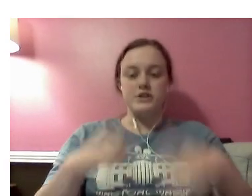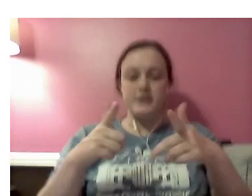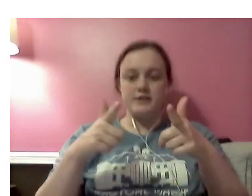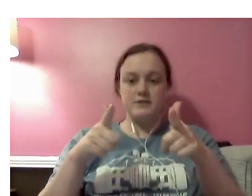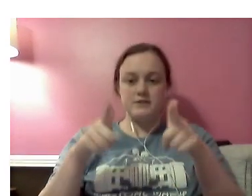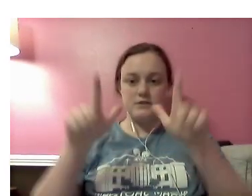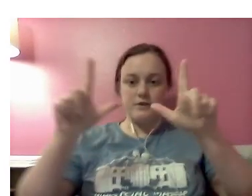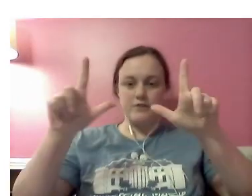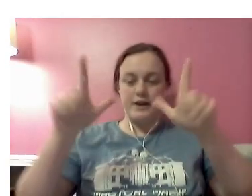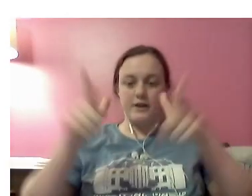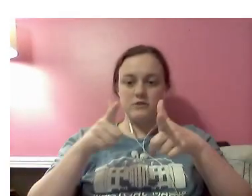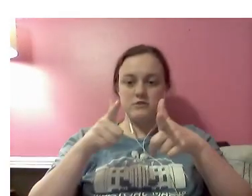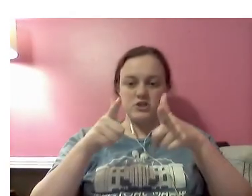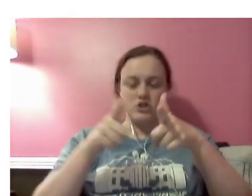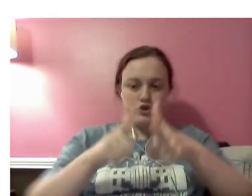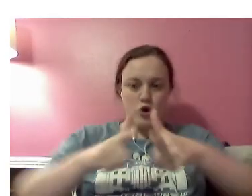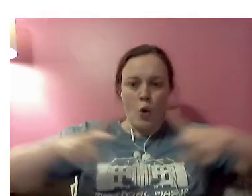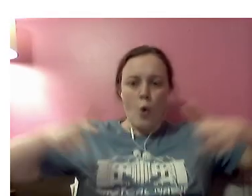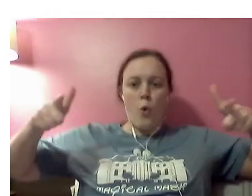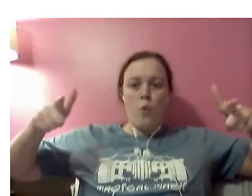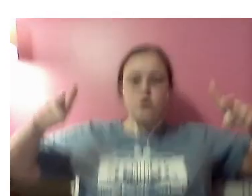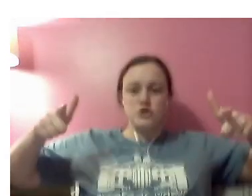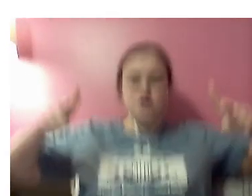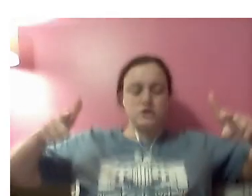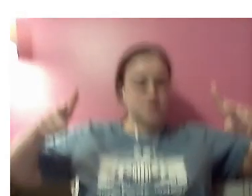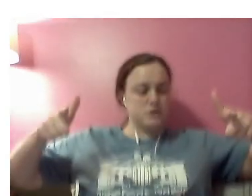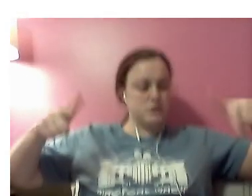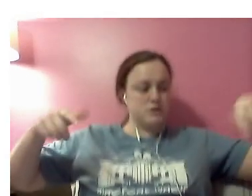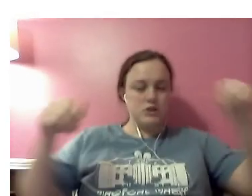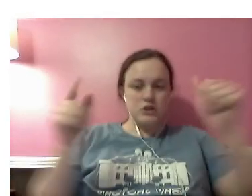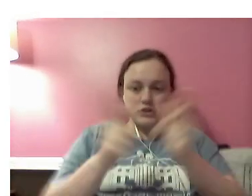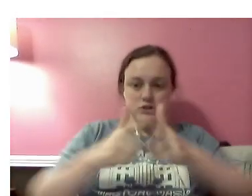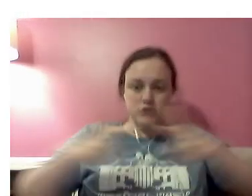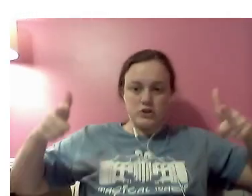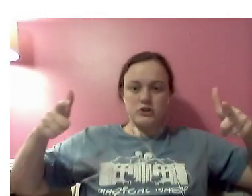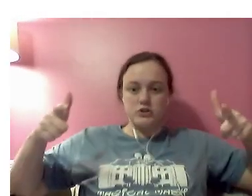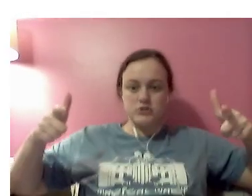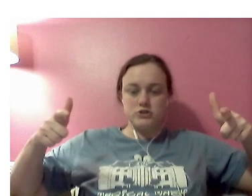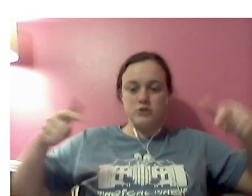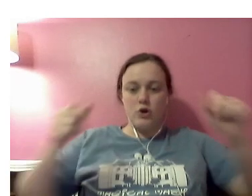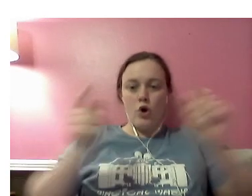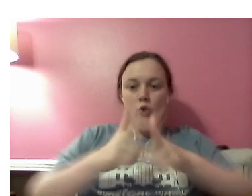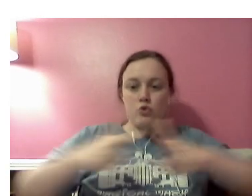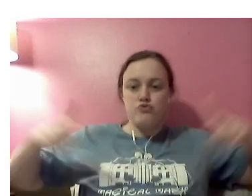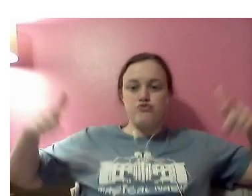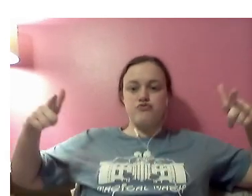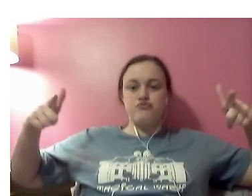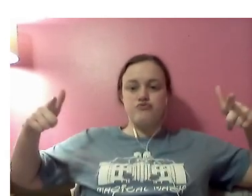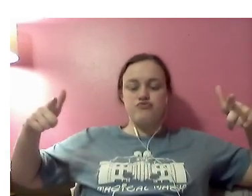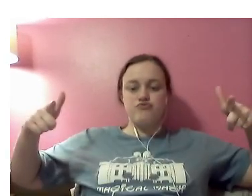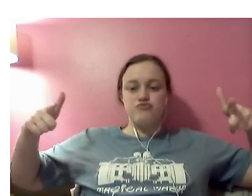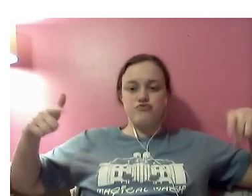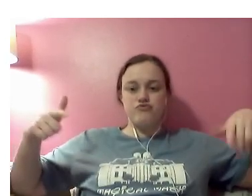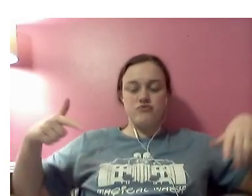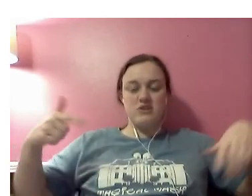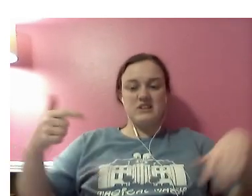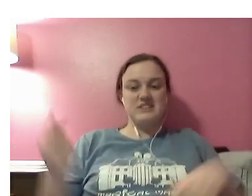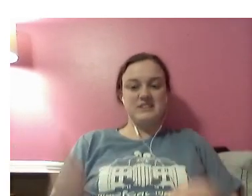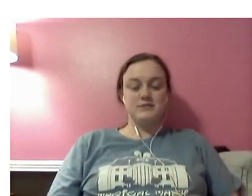large is, you have your L's and you just whoosh, large.